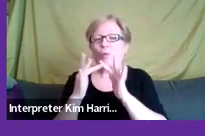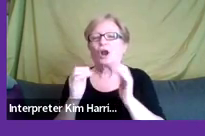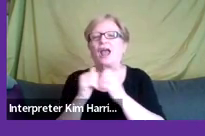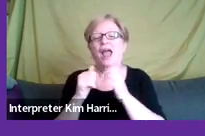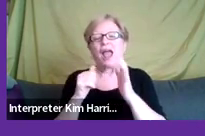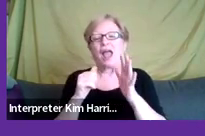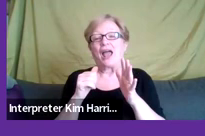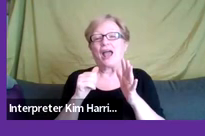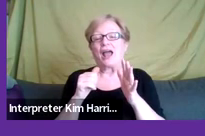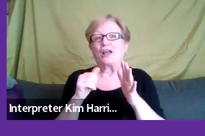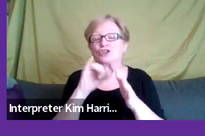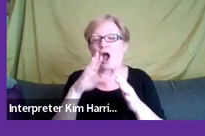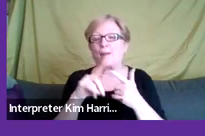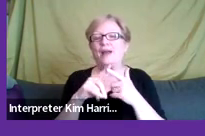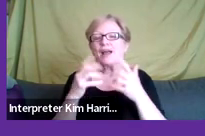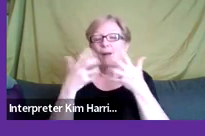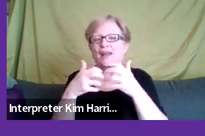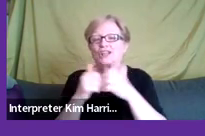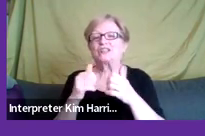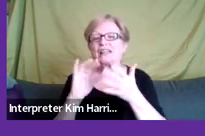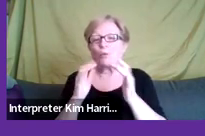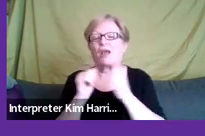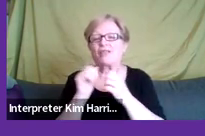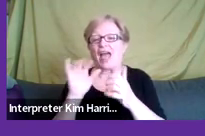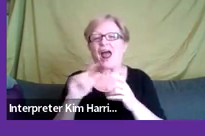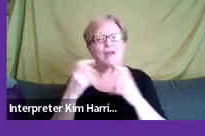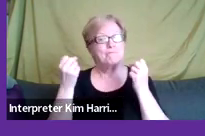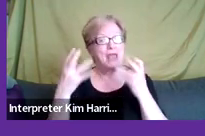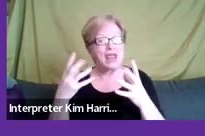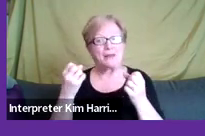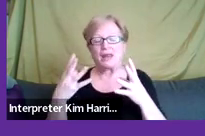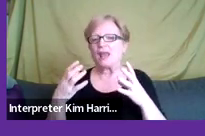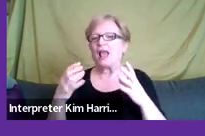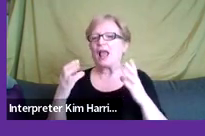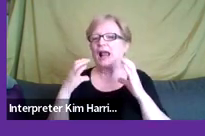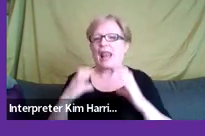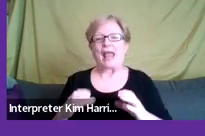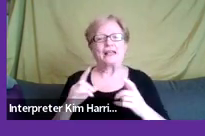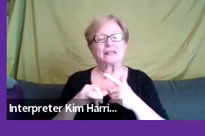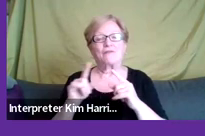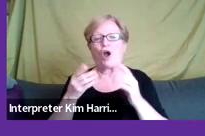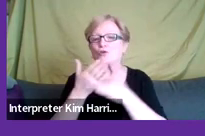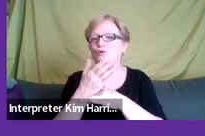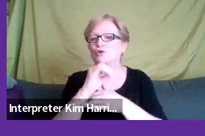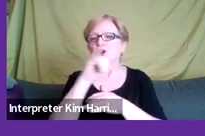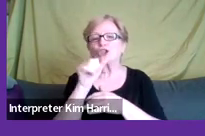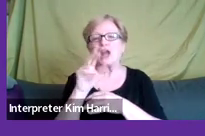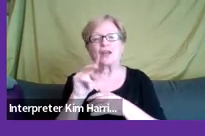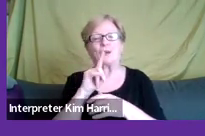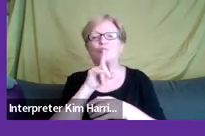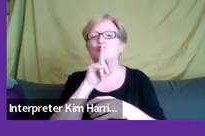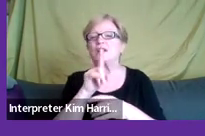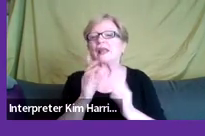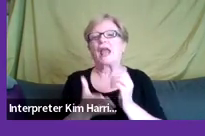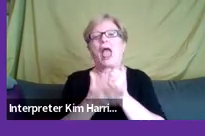had a lot of clients who have gone through JAN and have found JAN to be helpful.